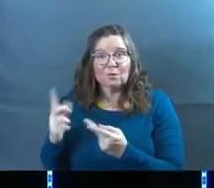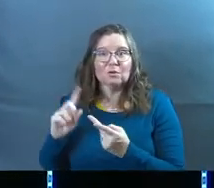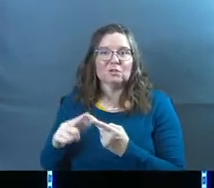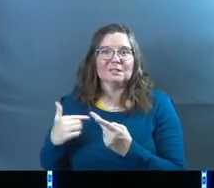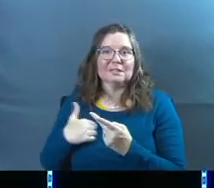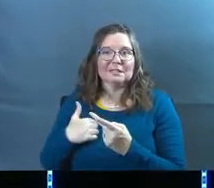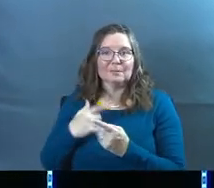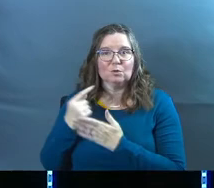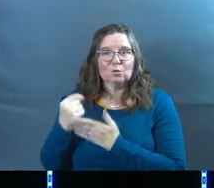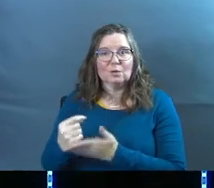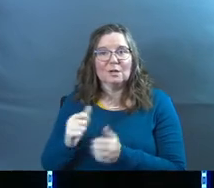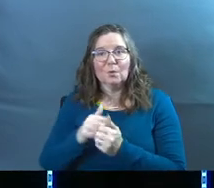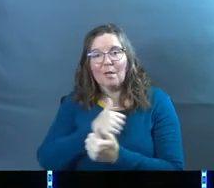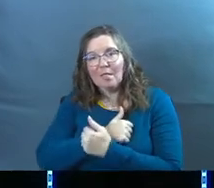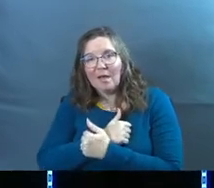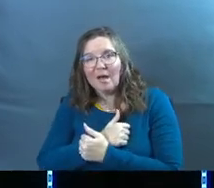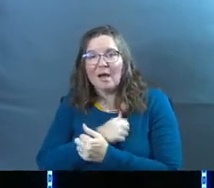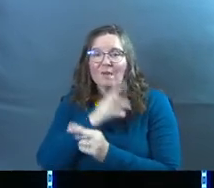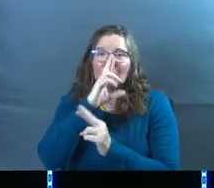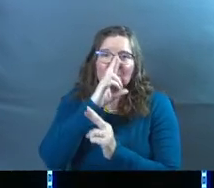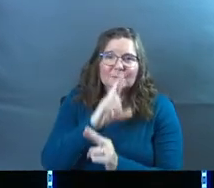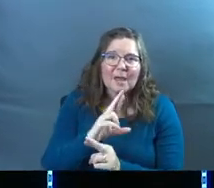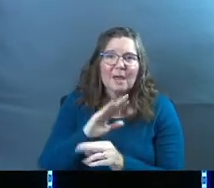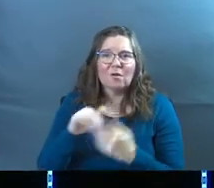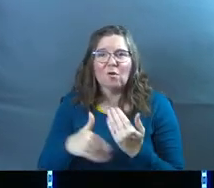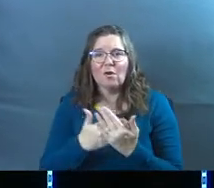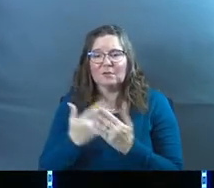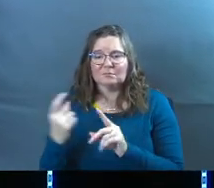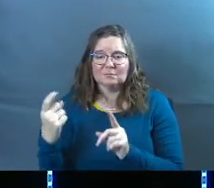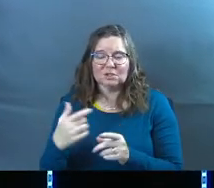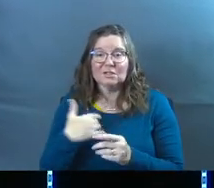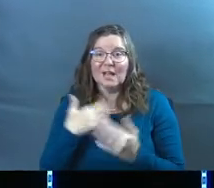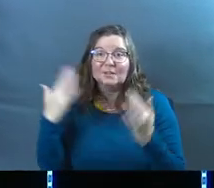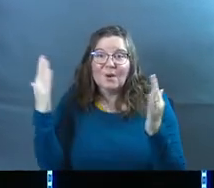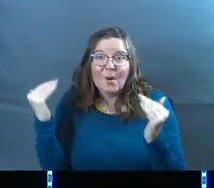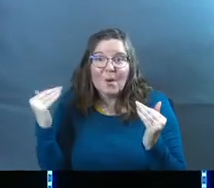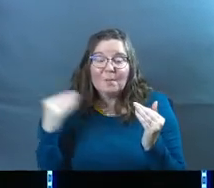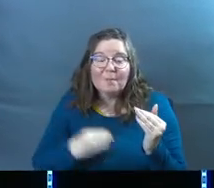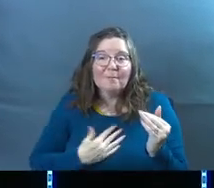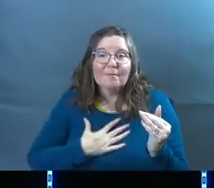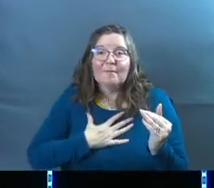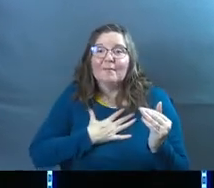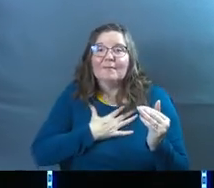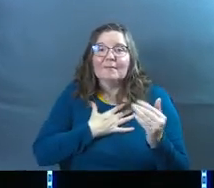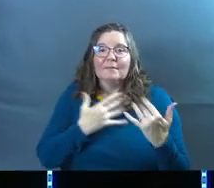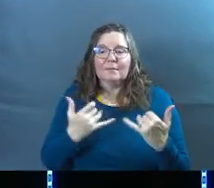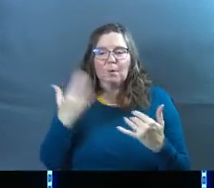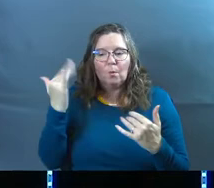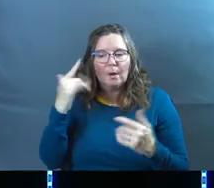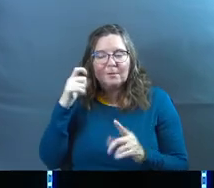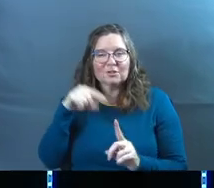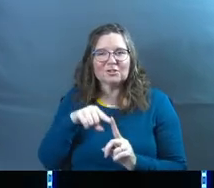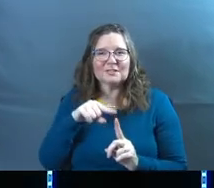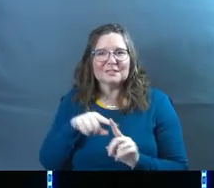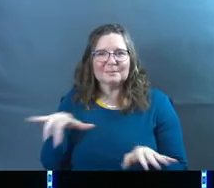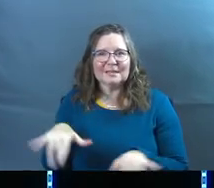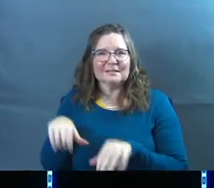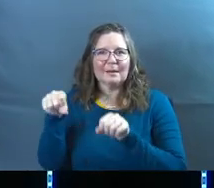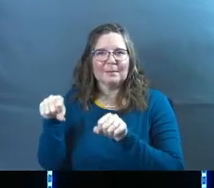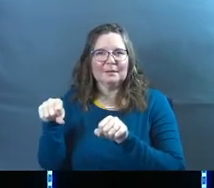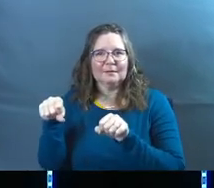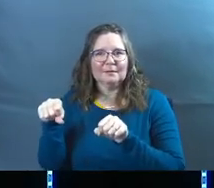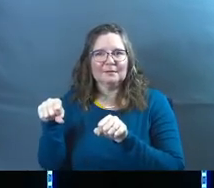a sudden she's going to be treated with love and respect. And all of a sudden she's got hope. Why? Because she's been